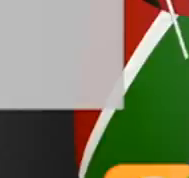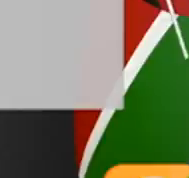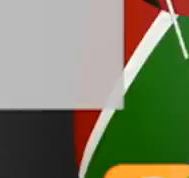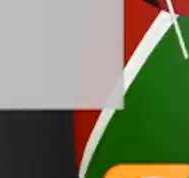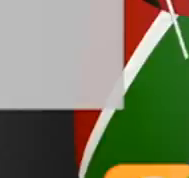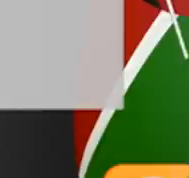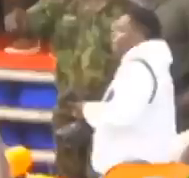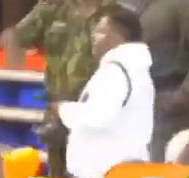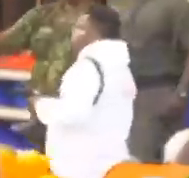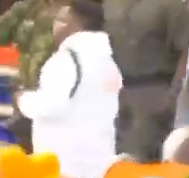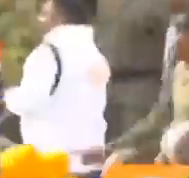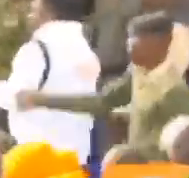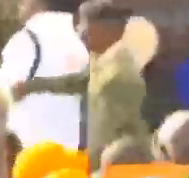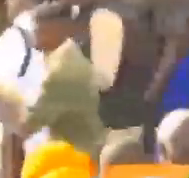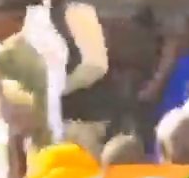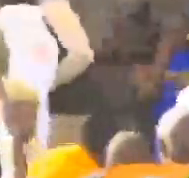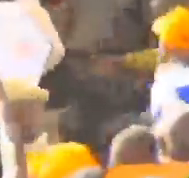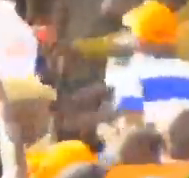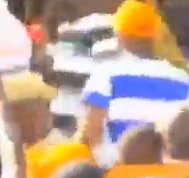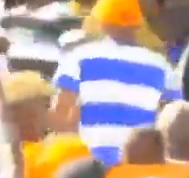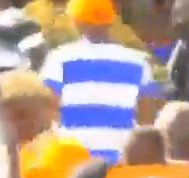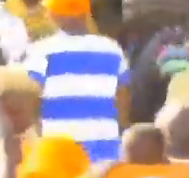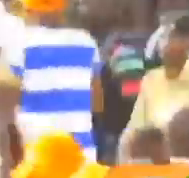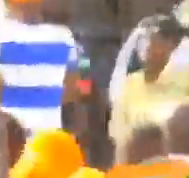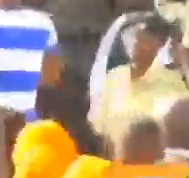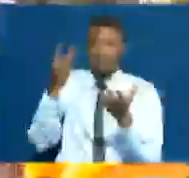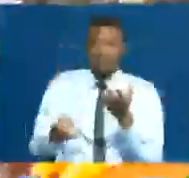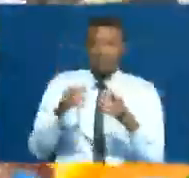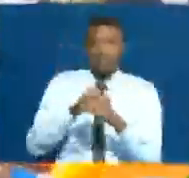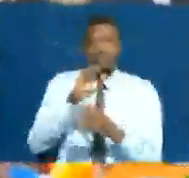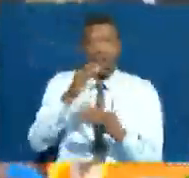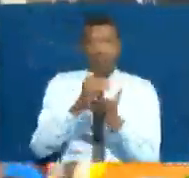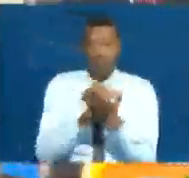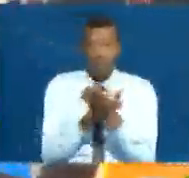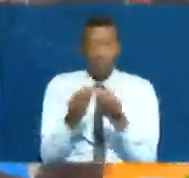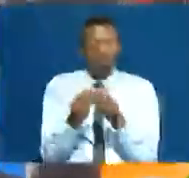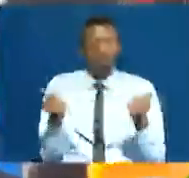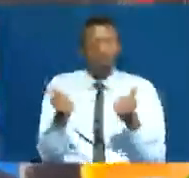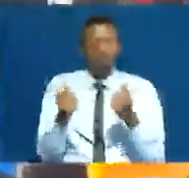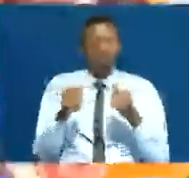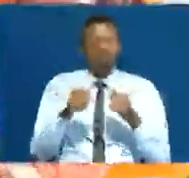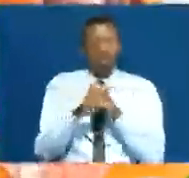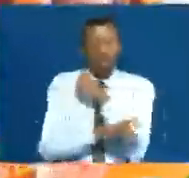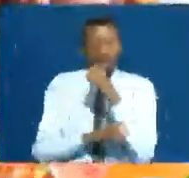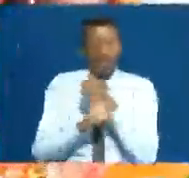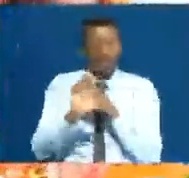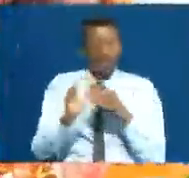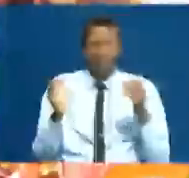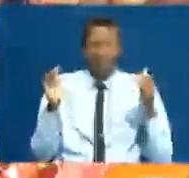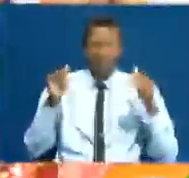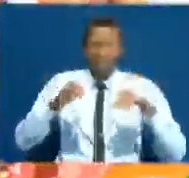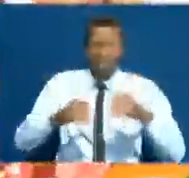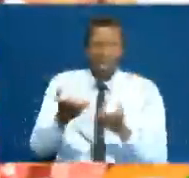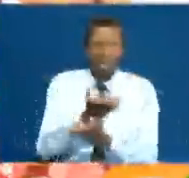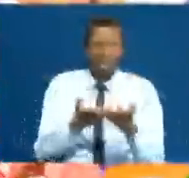Africa limited dinga says the government is failing in its mandate to resolving the country's ailing economy and now embarking on